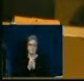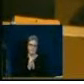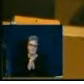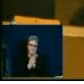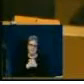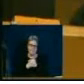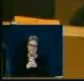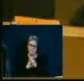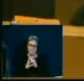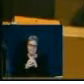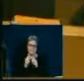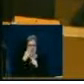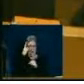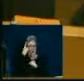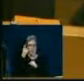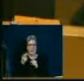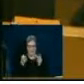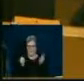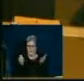signed this